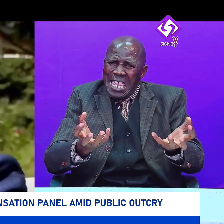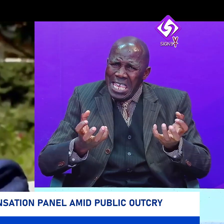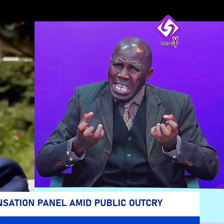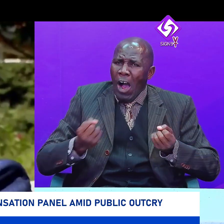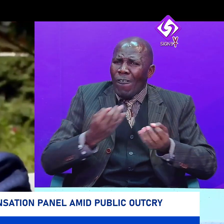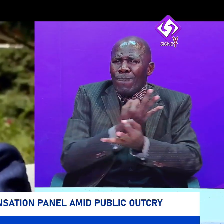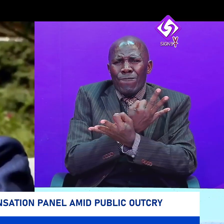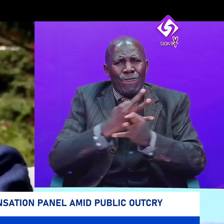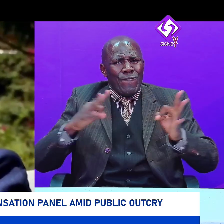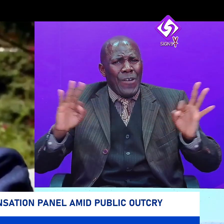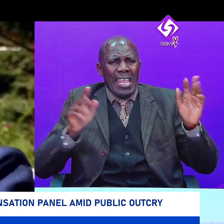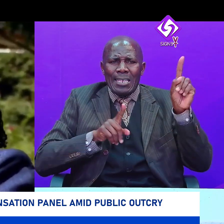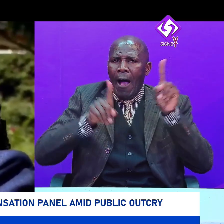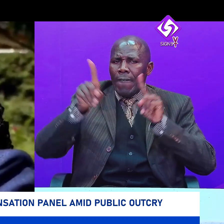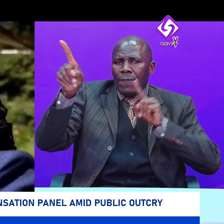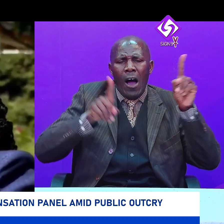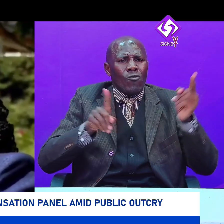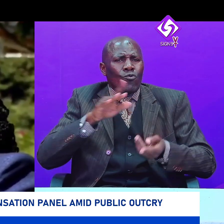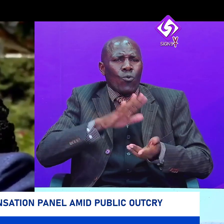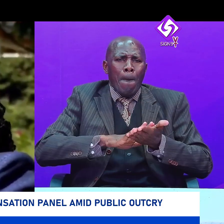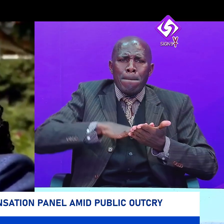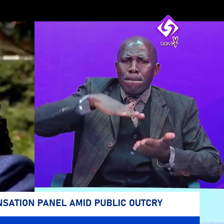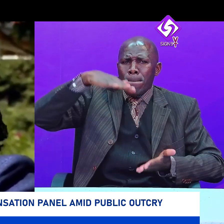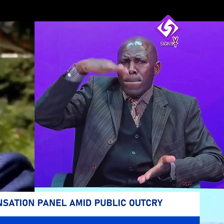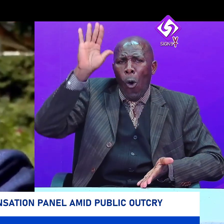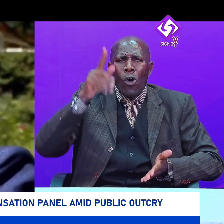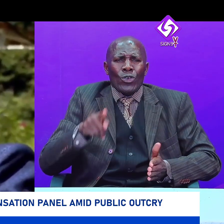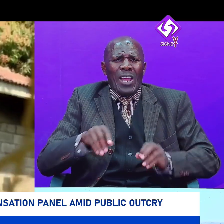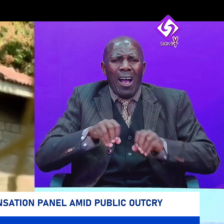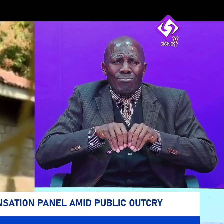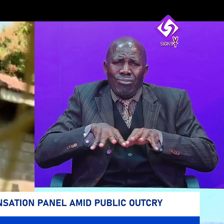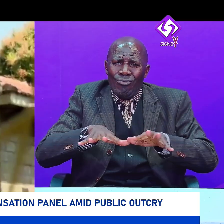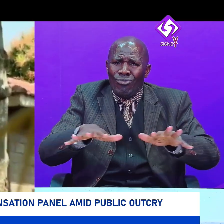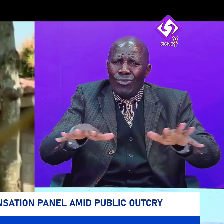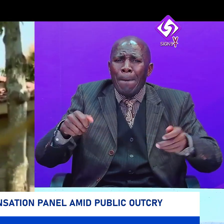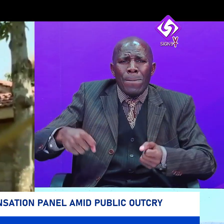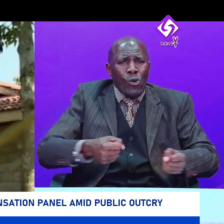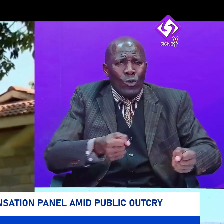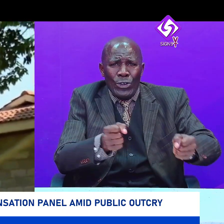She further emphasized that her decision was driven